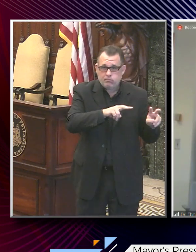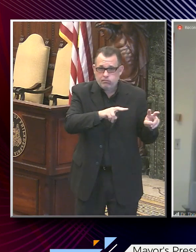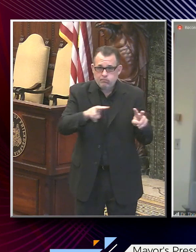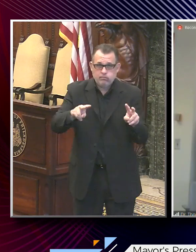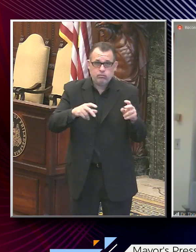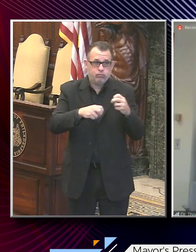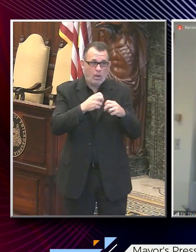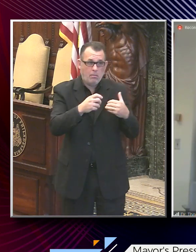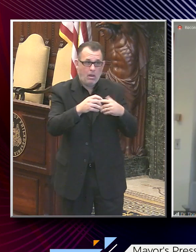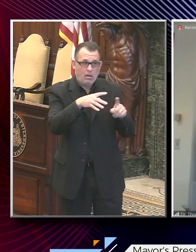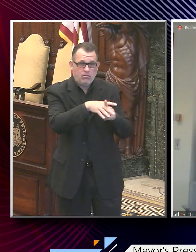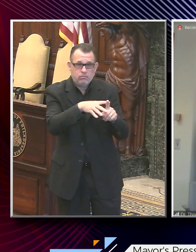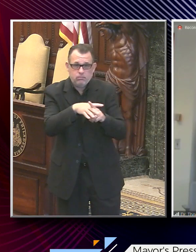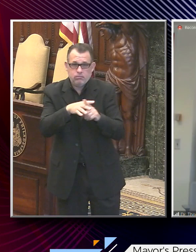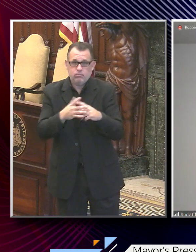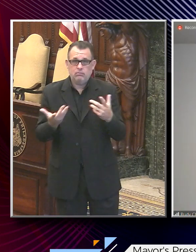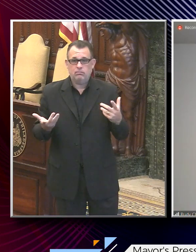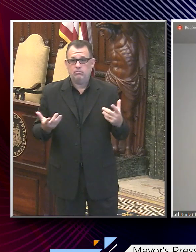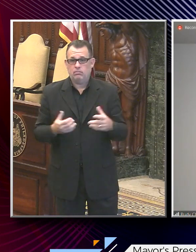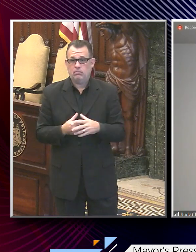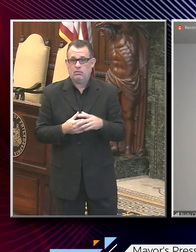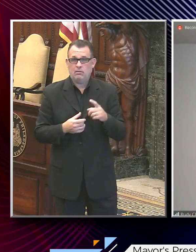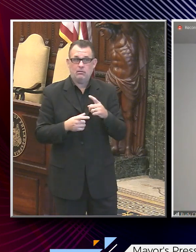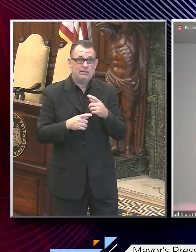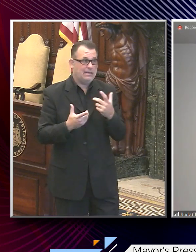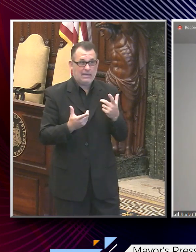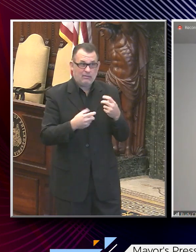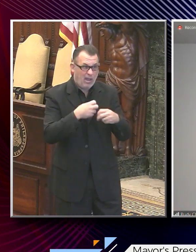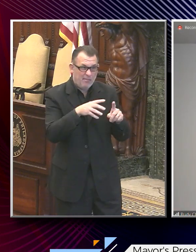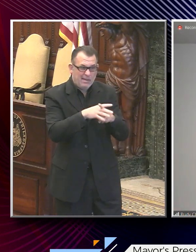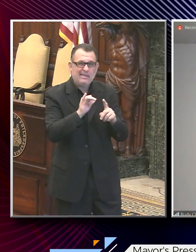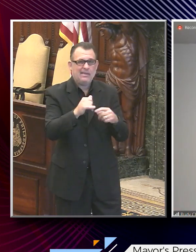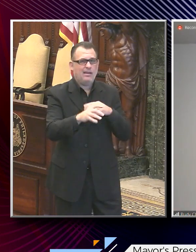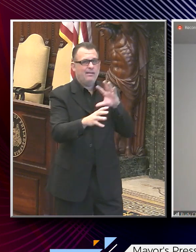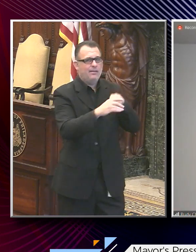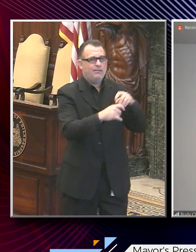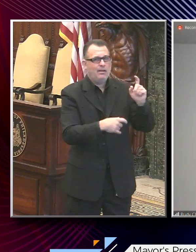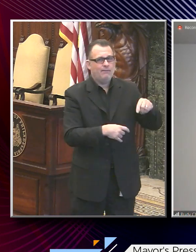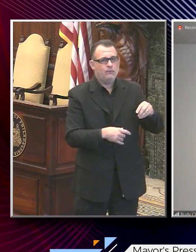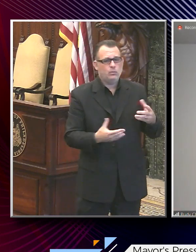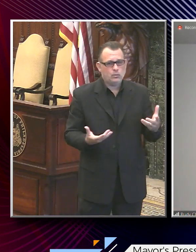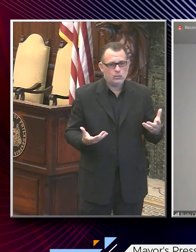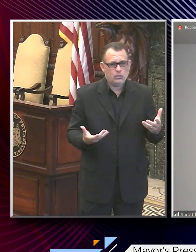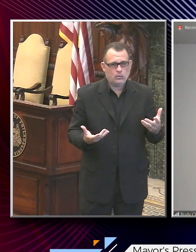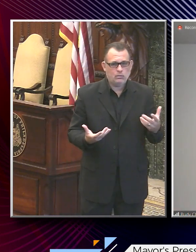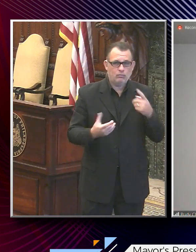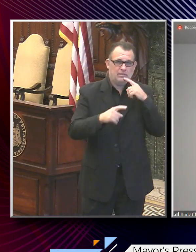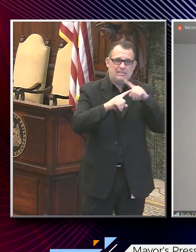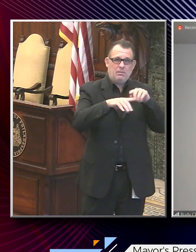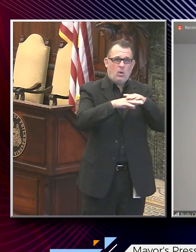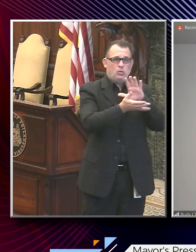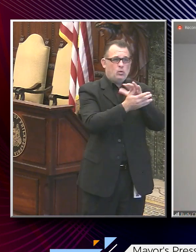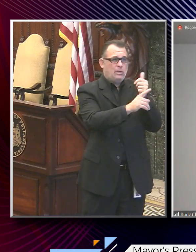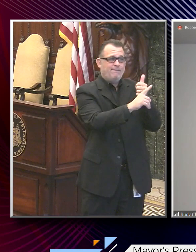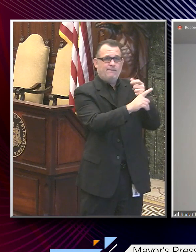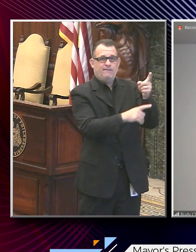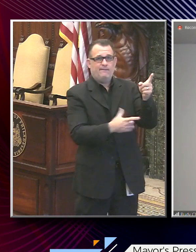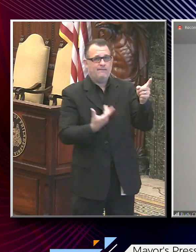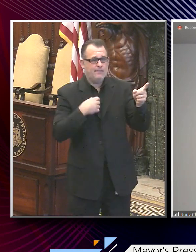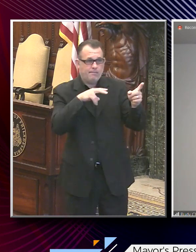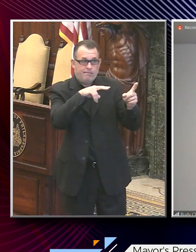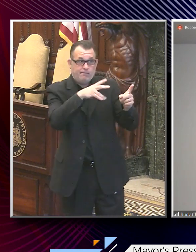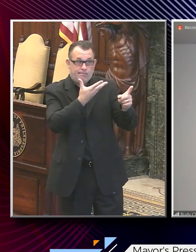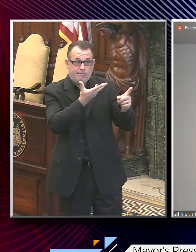to do to intervene. So it sounds like it's going to be more up to the individual schools themselves to do that enforcement,